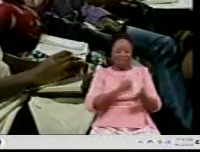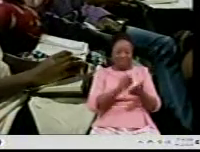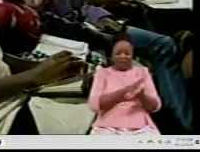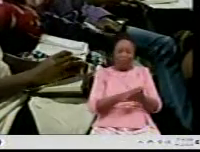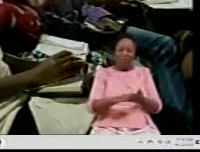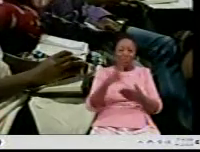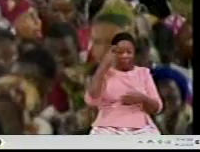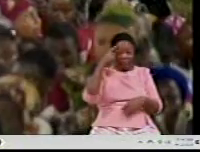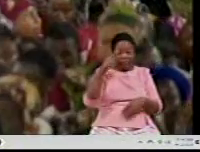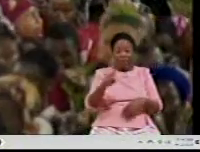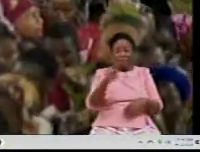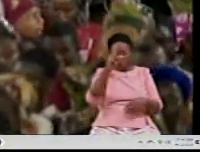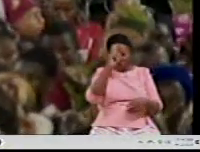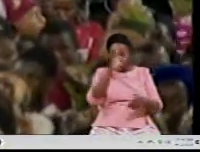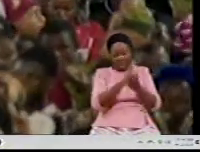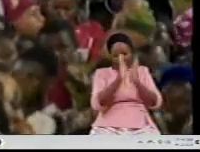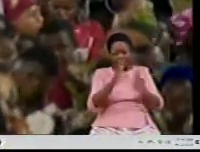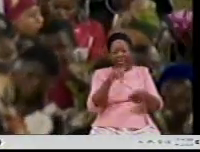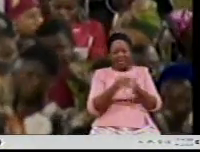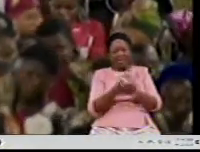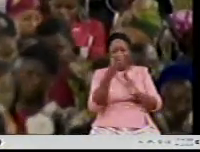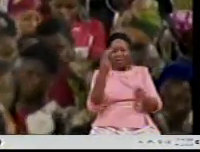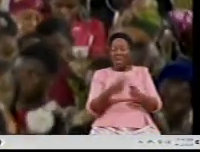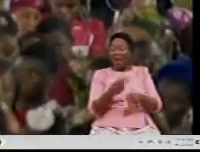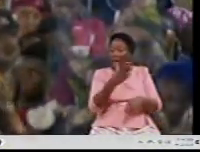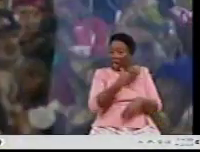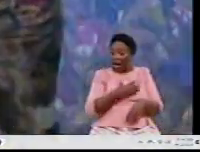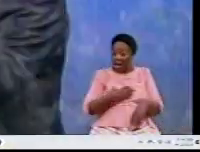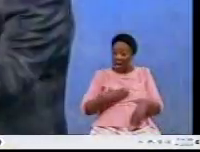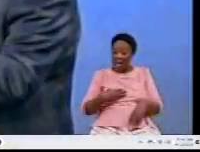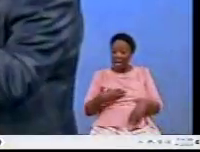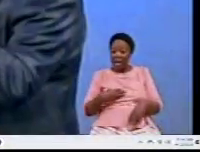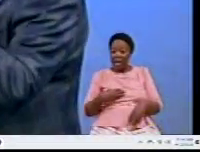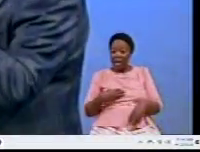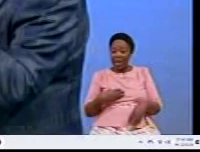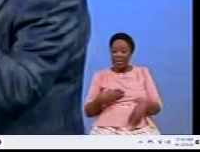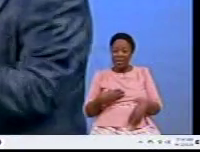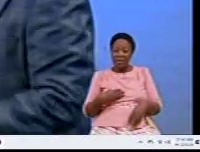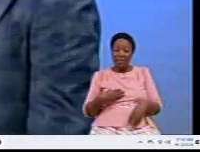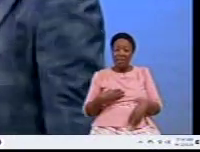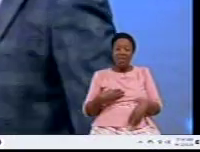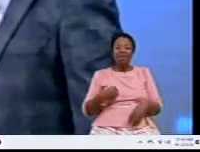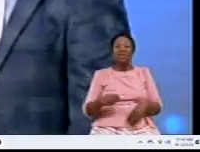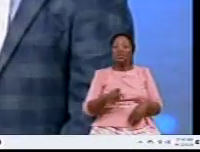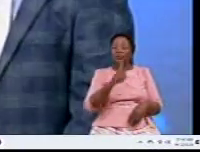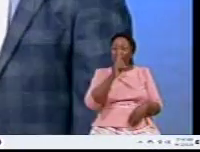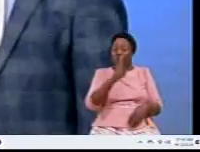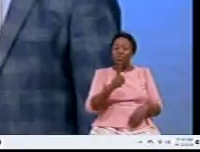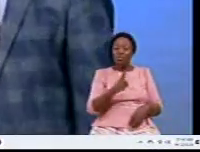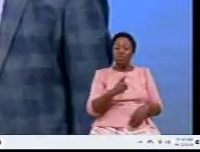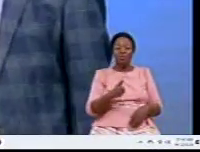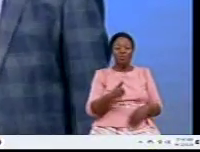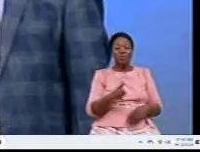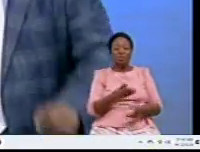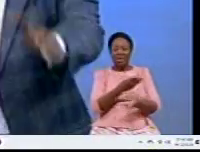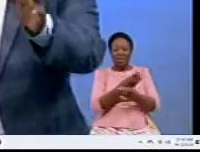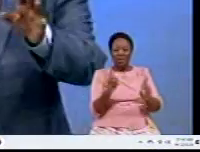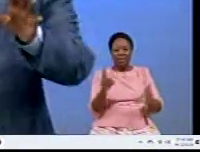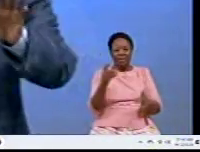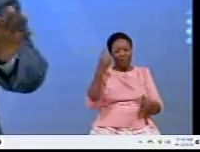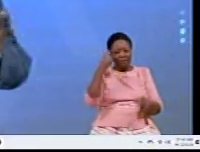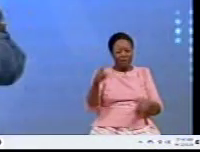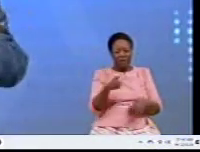Sanctification for believers. And relief, deliverance for those who are oppressed